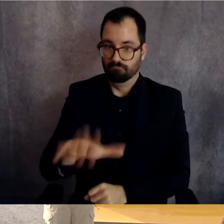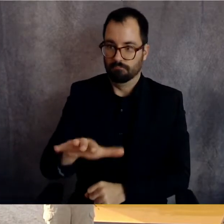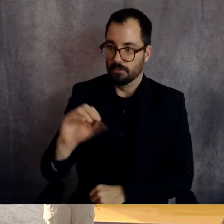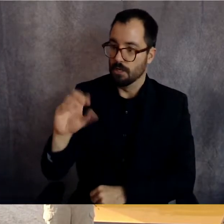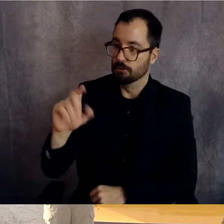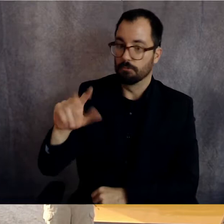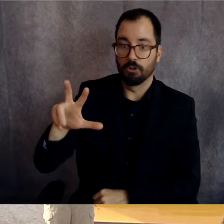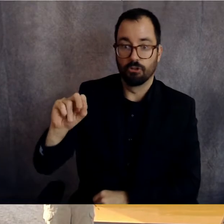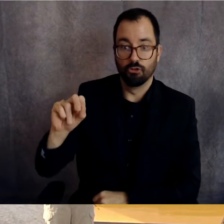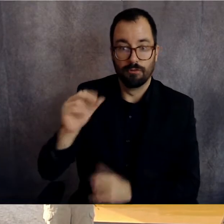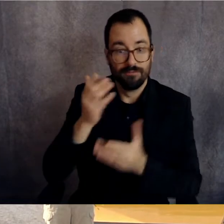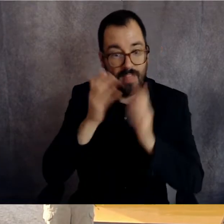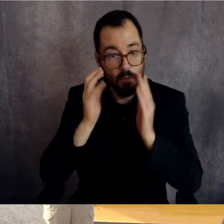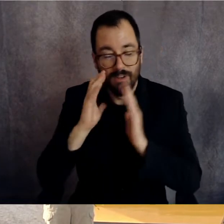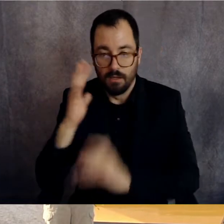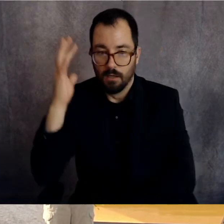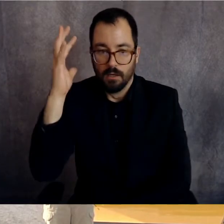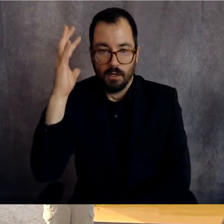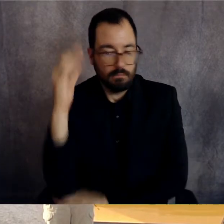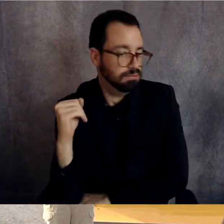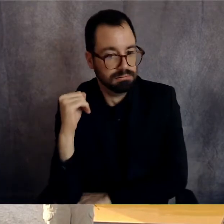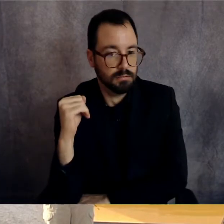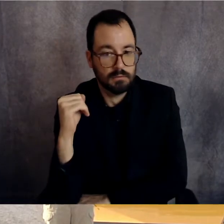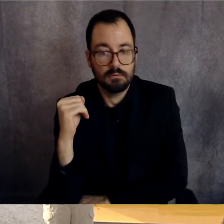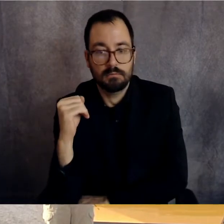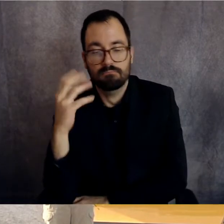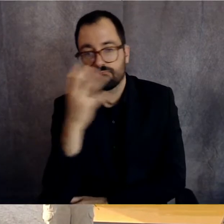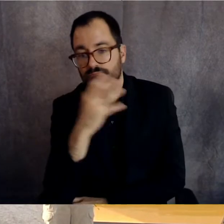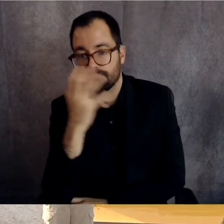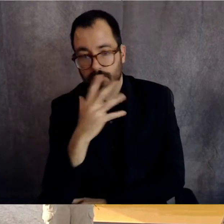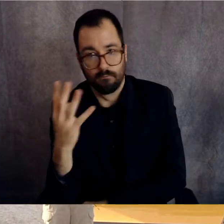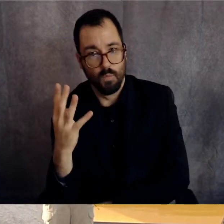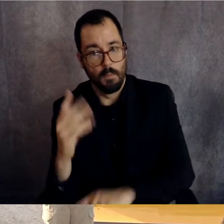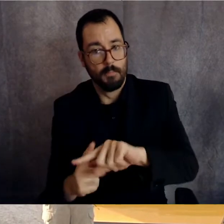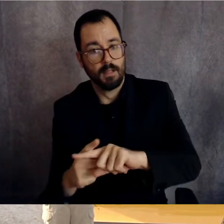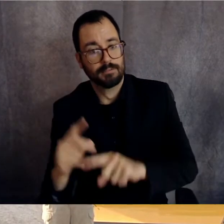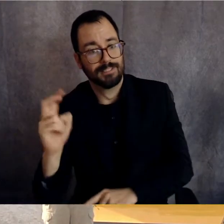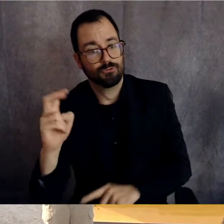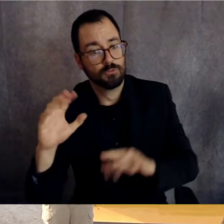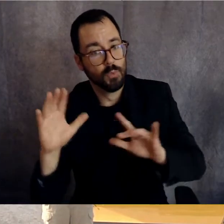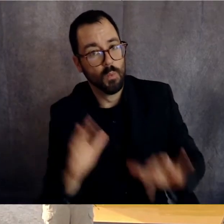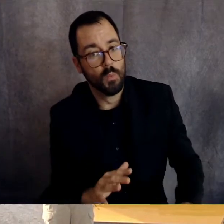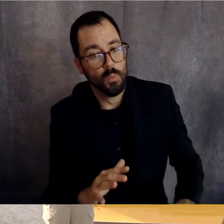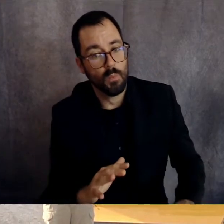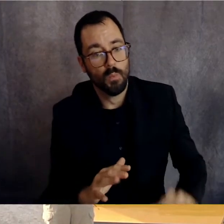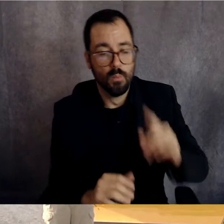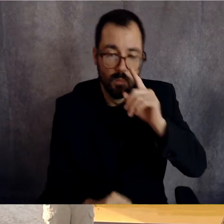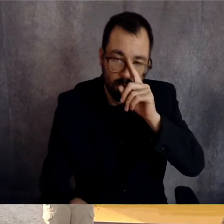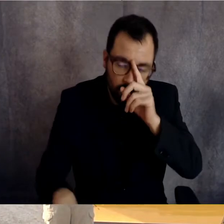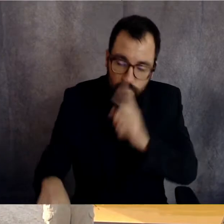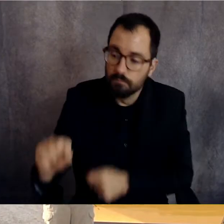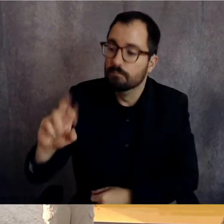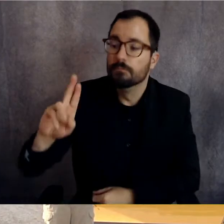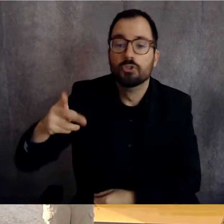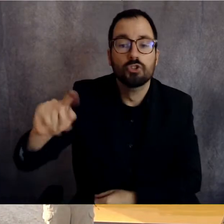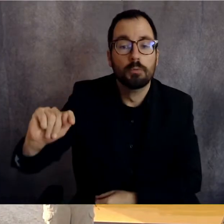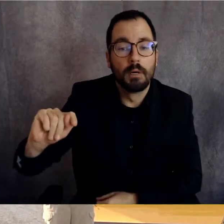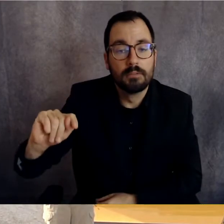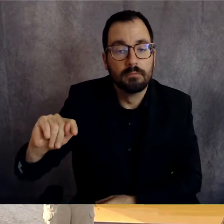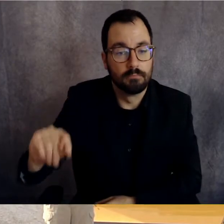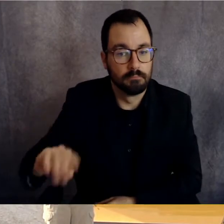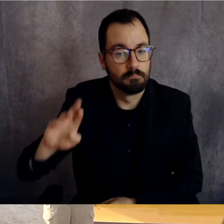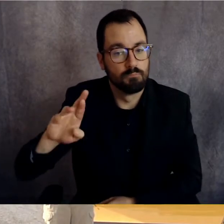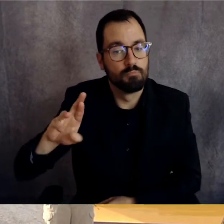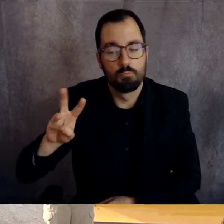storm, was the biggest October storm on record. We had 4+ inches of snow. Superintendent Brohl reported that it was a